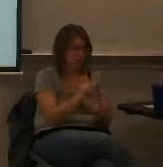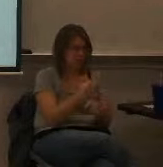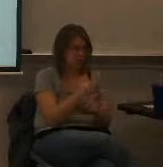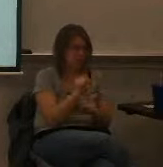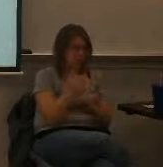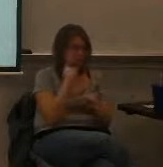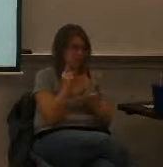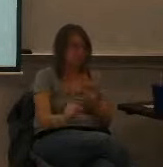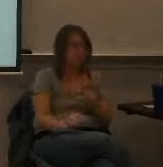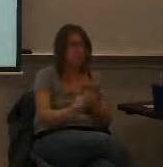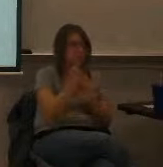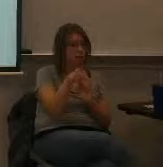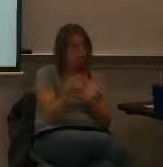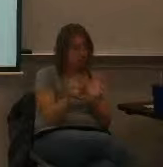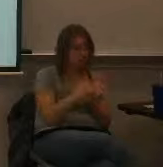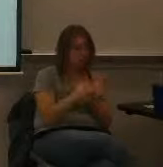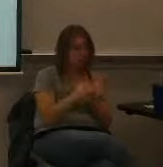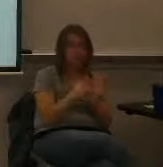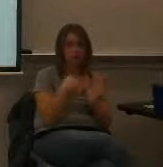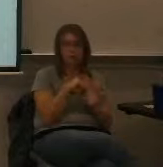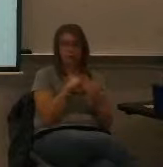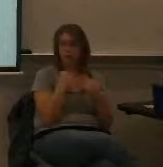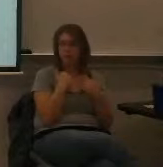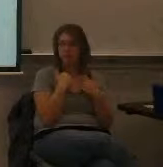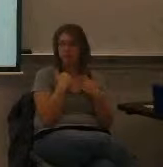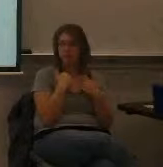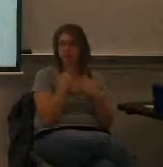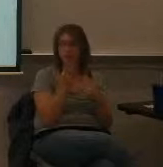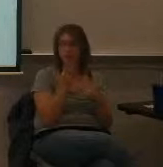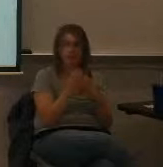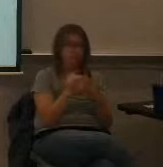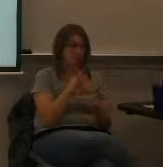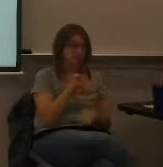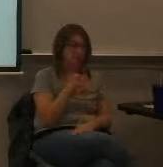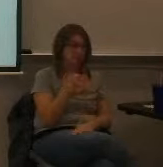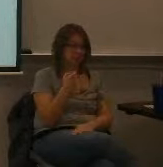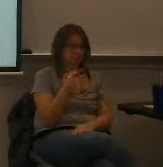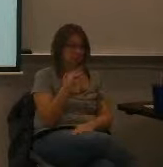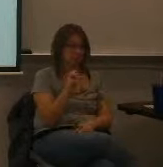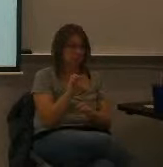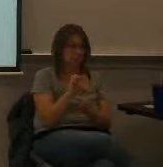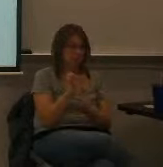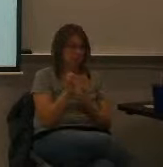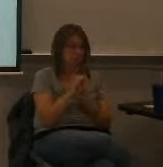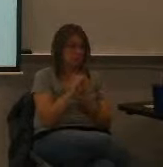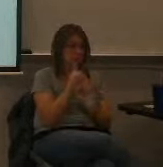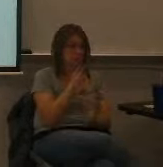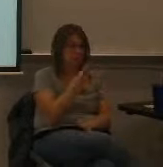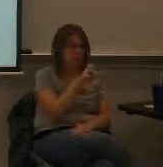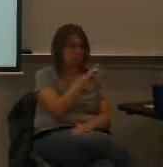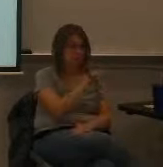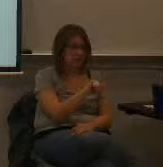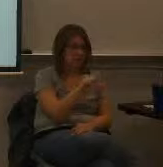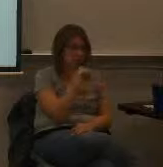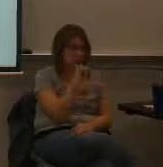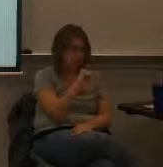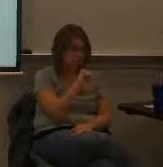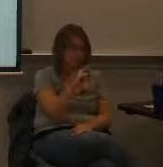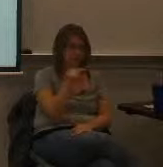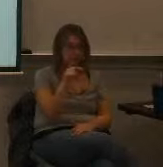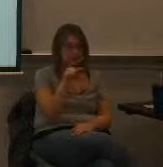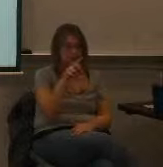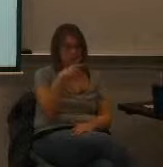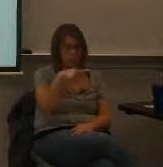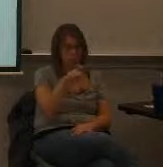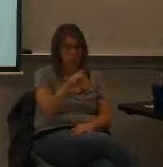back out again. We have maybe some of the extreme examples are like the fairy shrimps, the tadpole shrimps, the